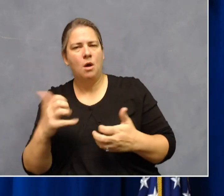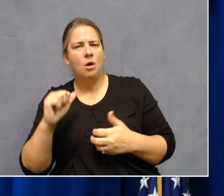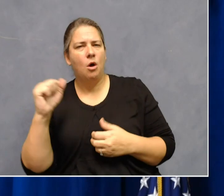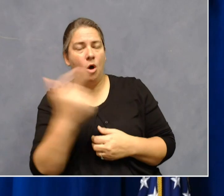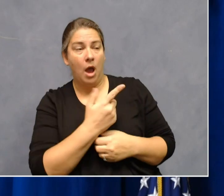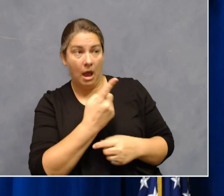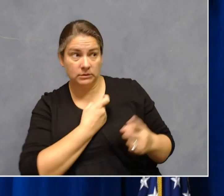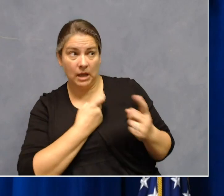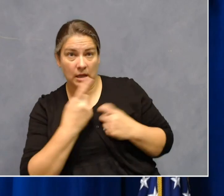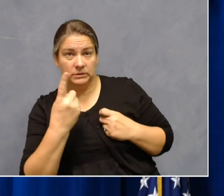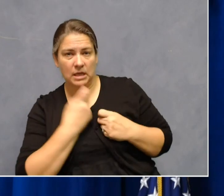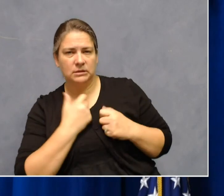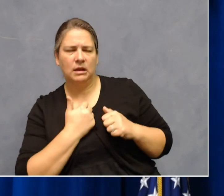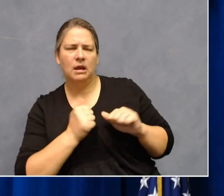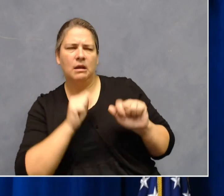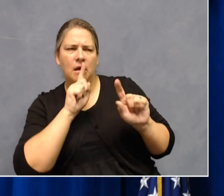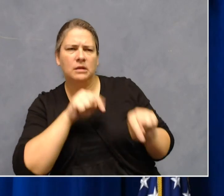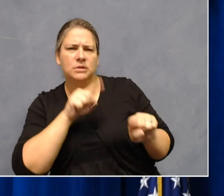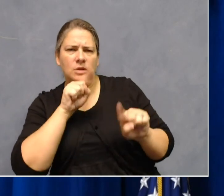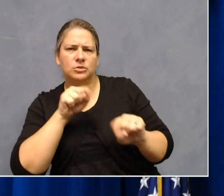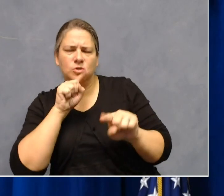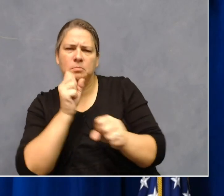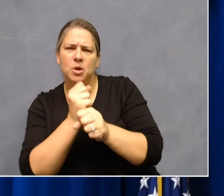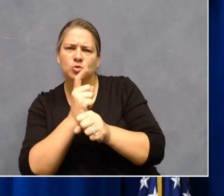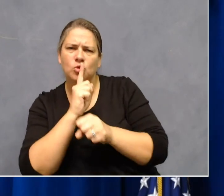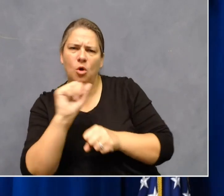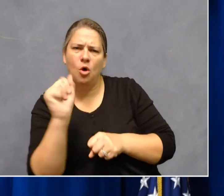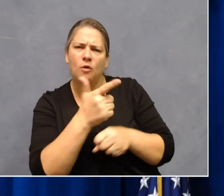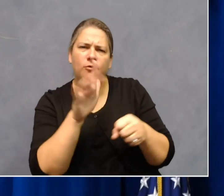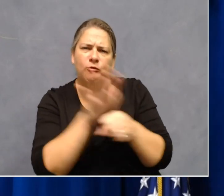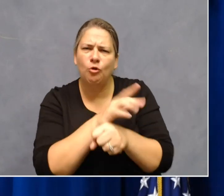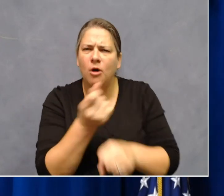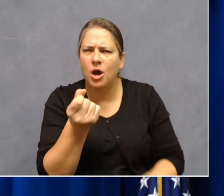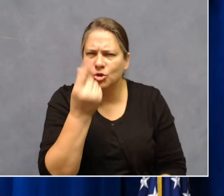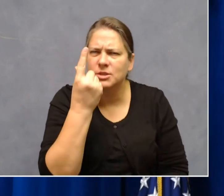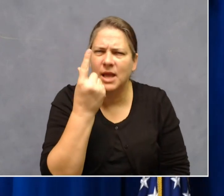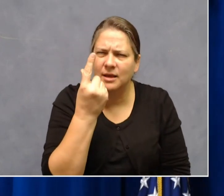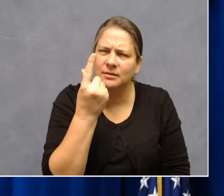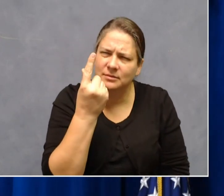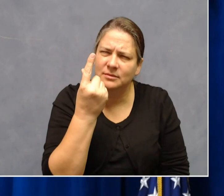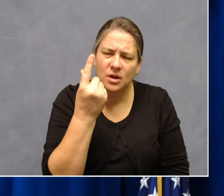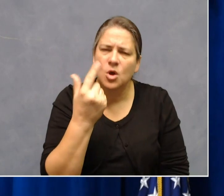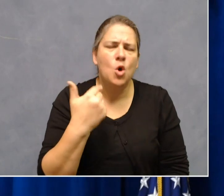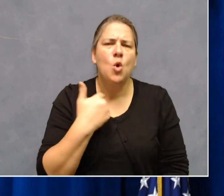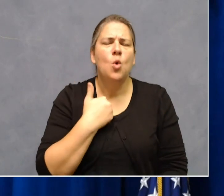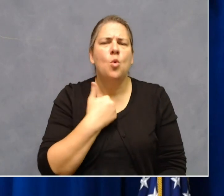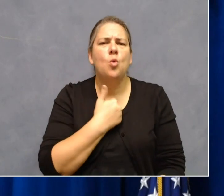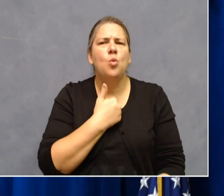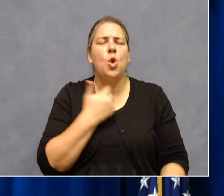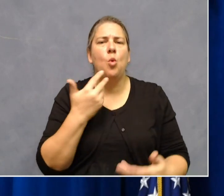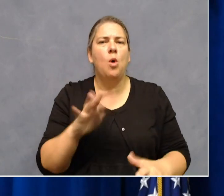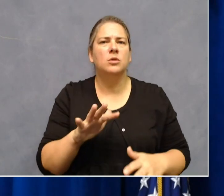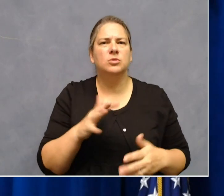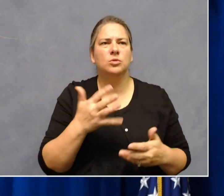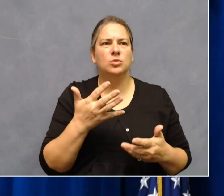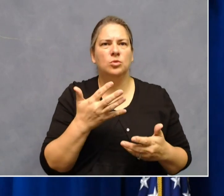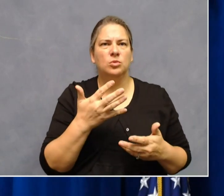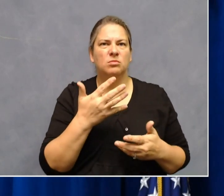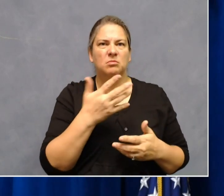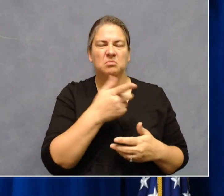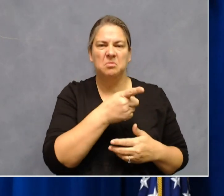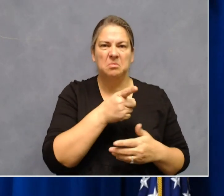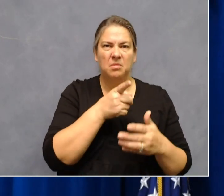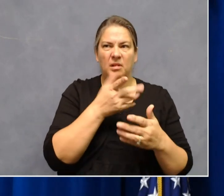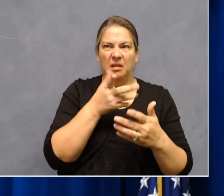isn't attempts to poke holes in anything. It's an attempt to get you fully transparent information to the best of